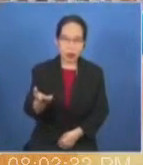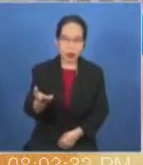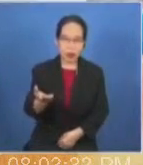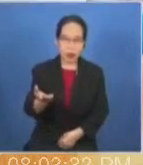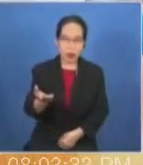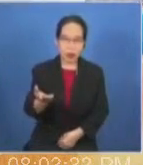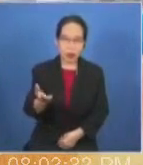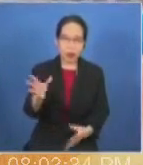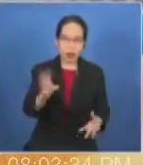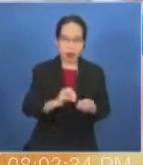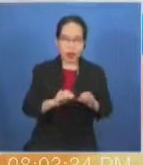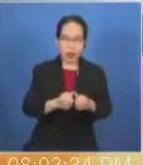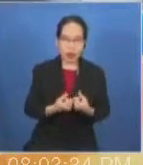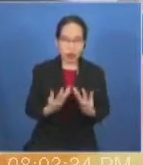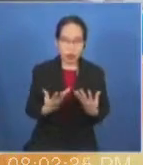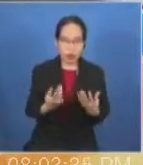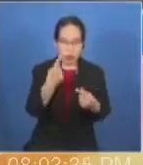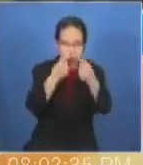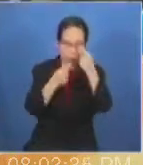need.